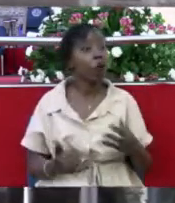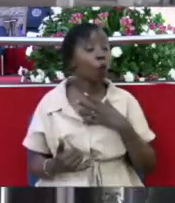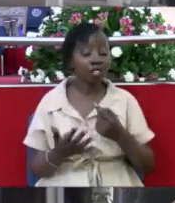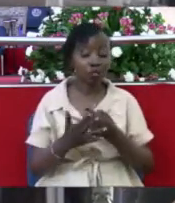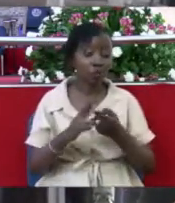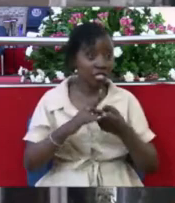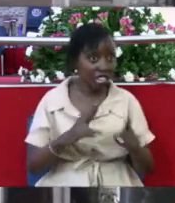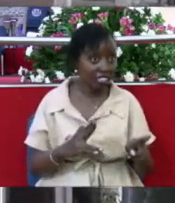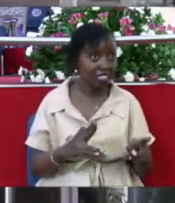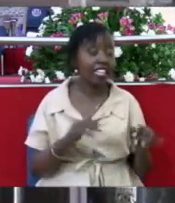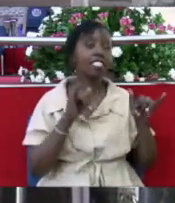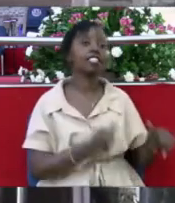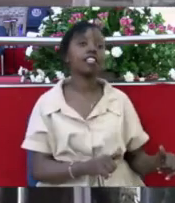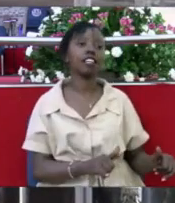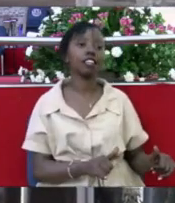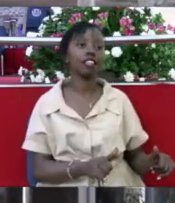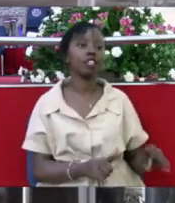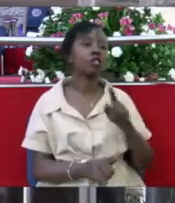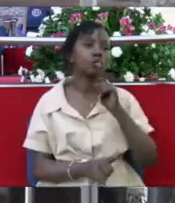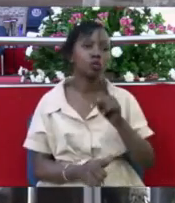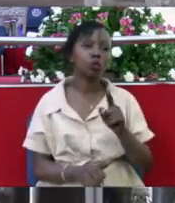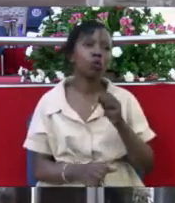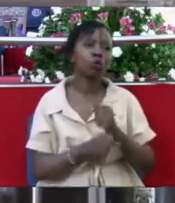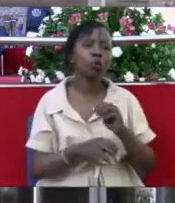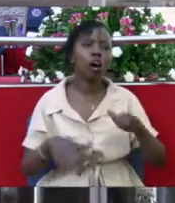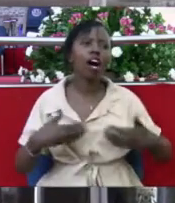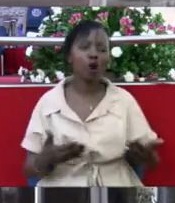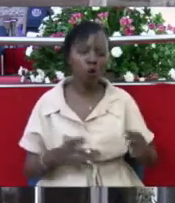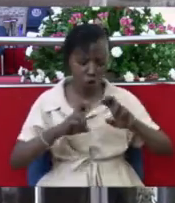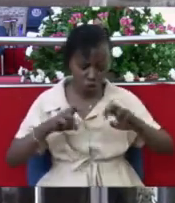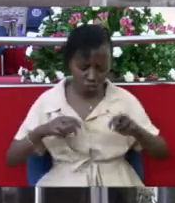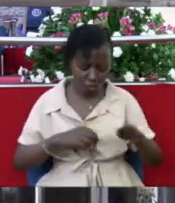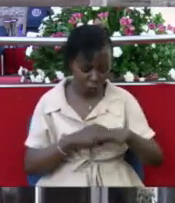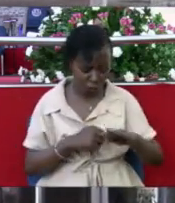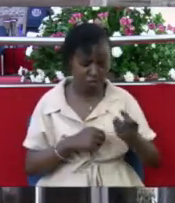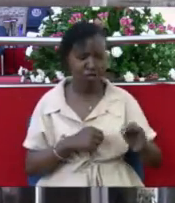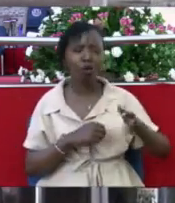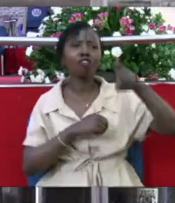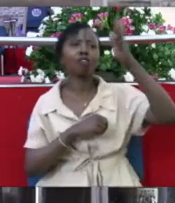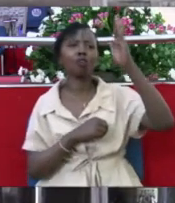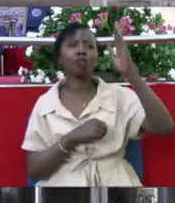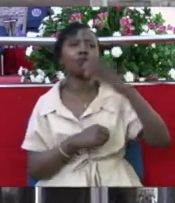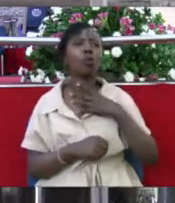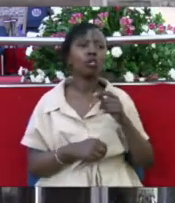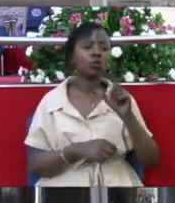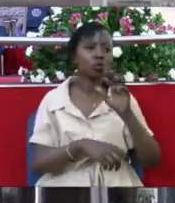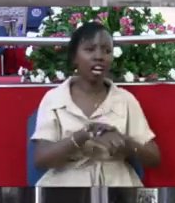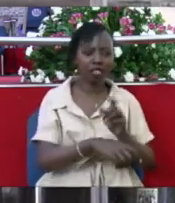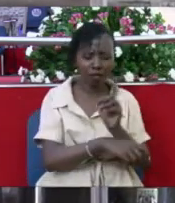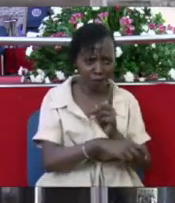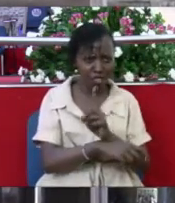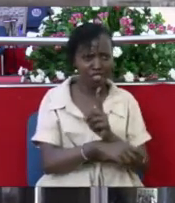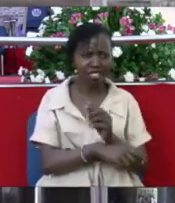So we need to seek the presence of God. Kwa hivyo tunahitaji kutafuta uwepo wa Mungu. I want you to take a minute. Think about your